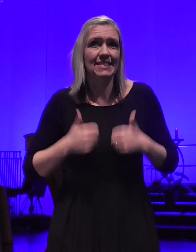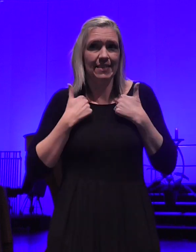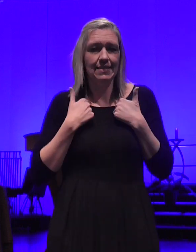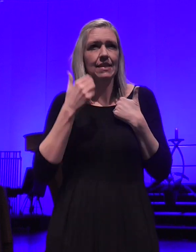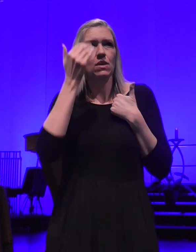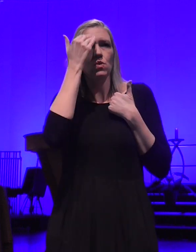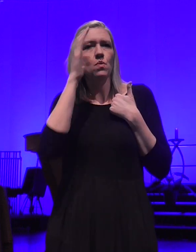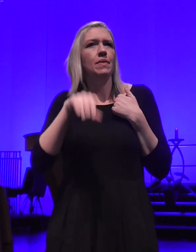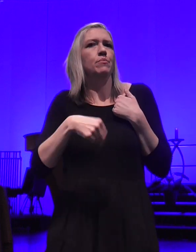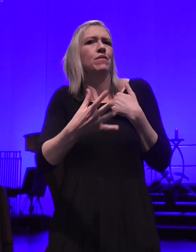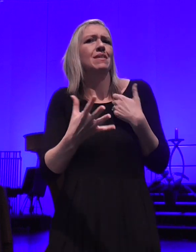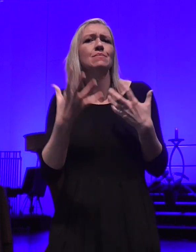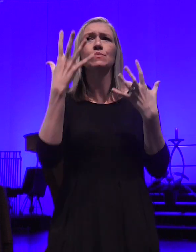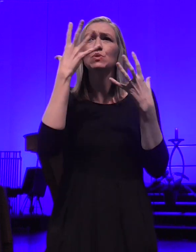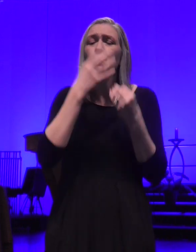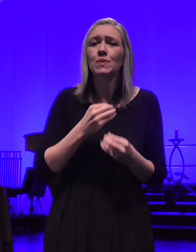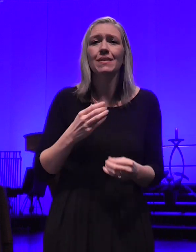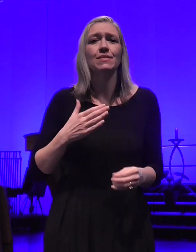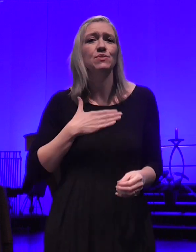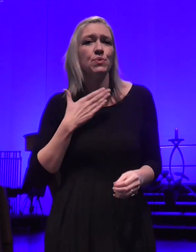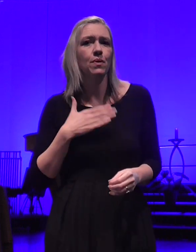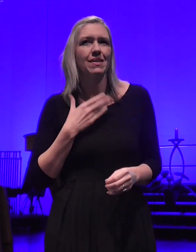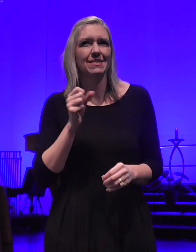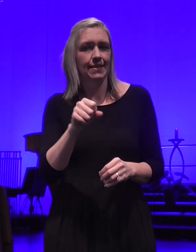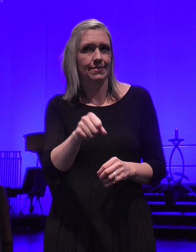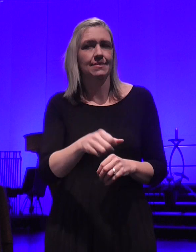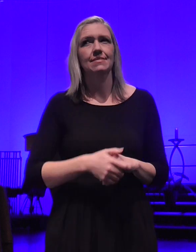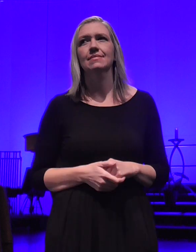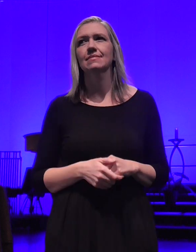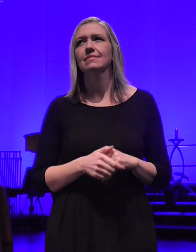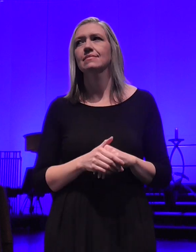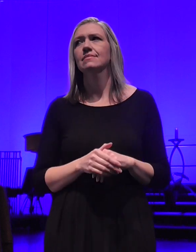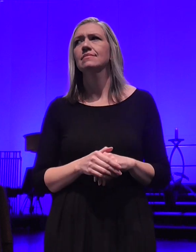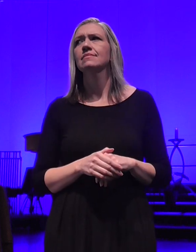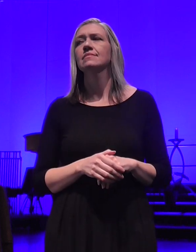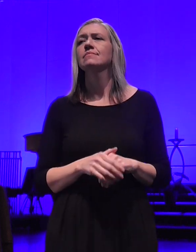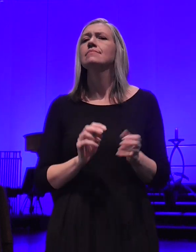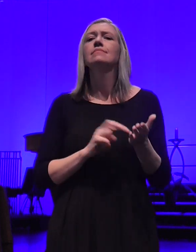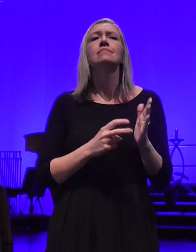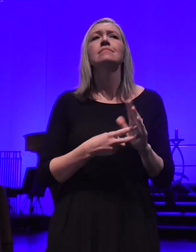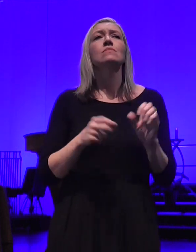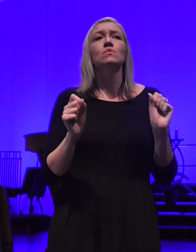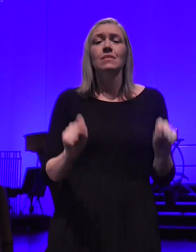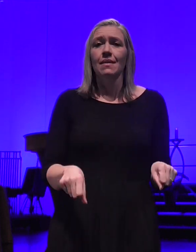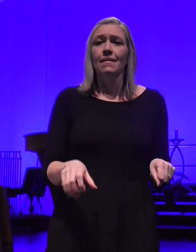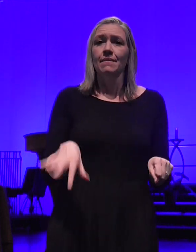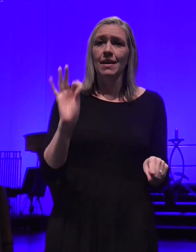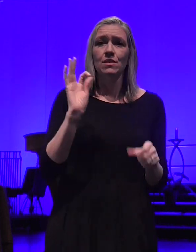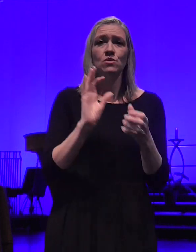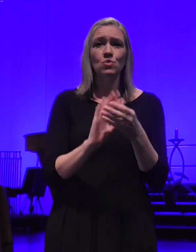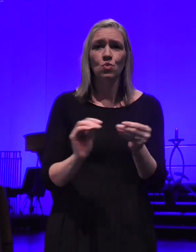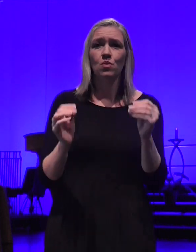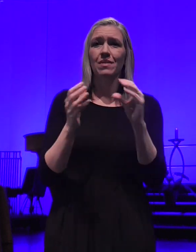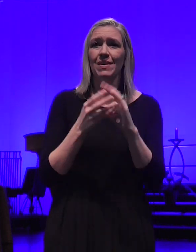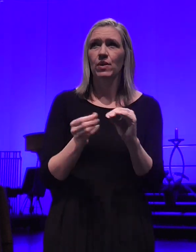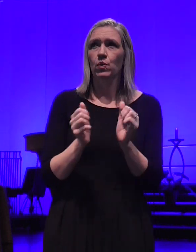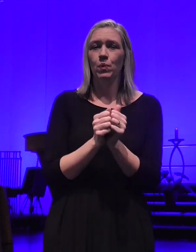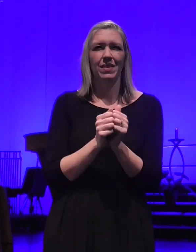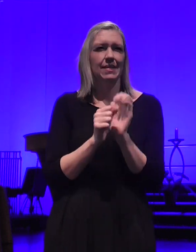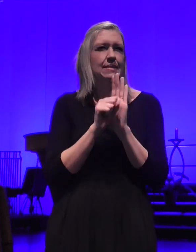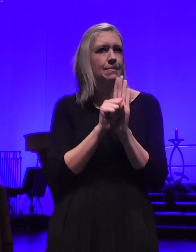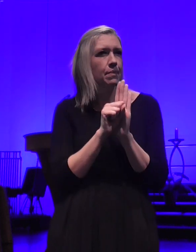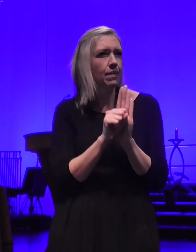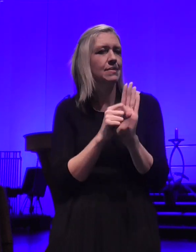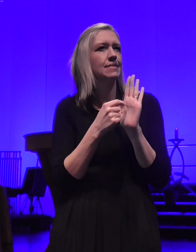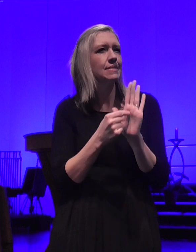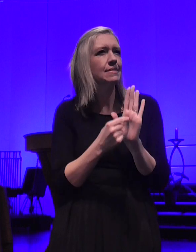its highest beauty and joy. So we can find story in all of the symbols of